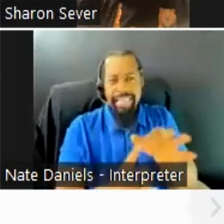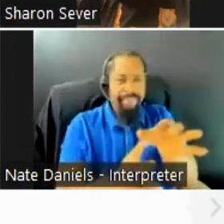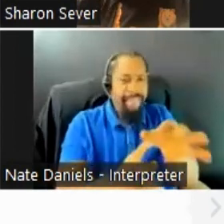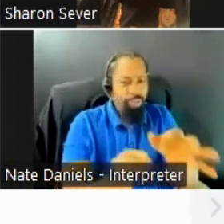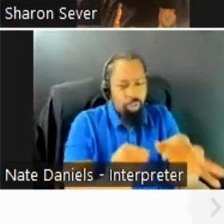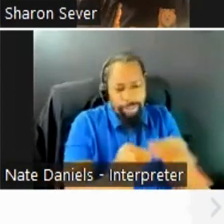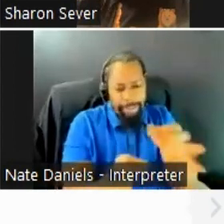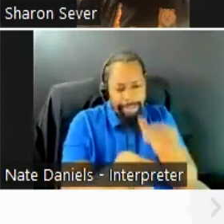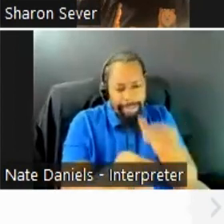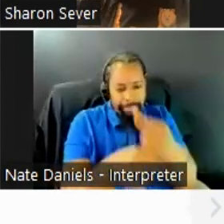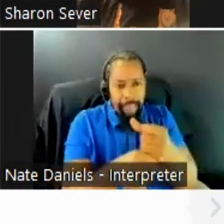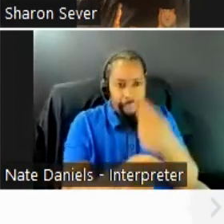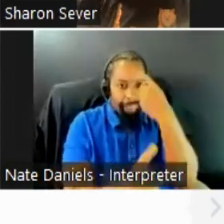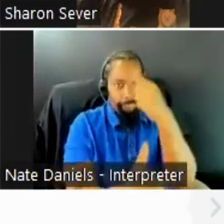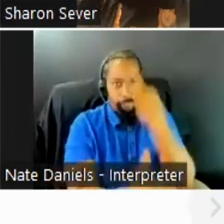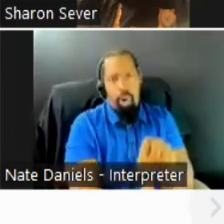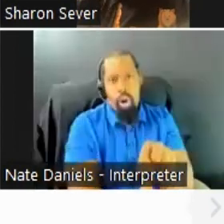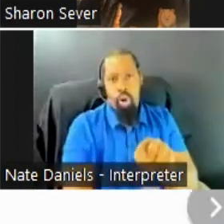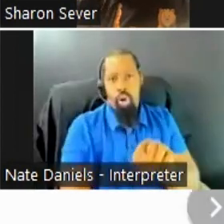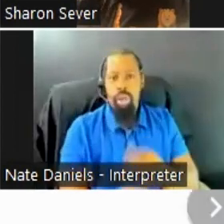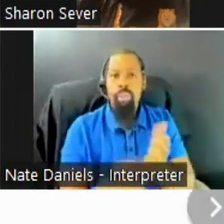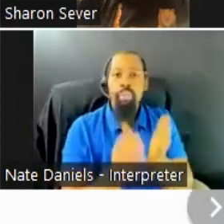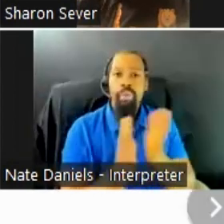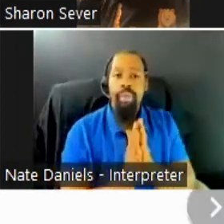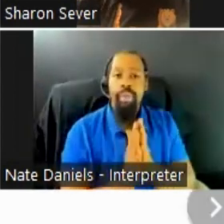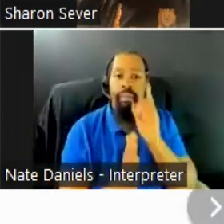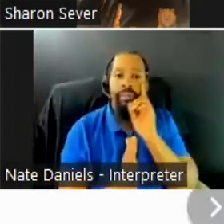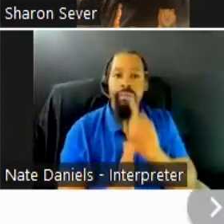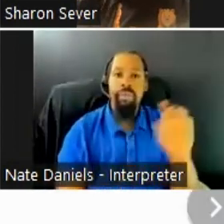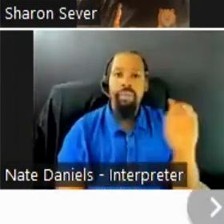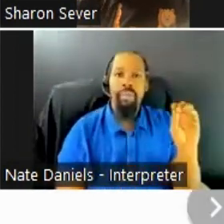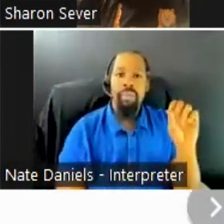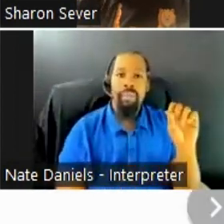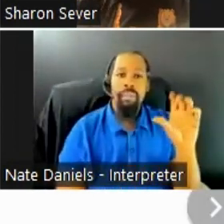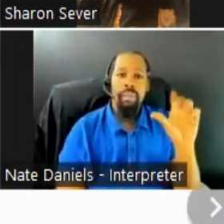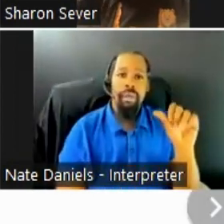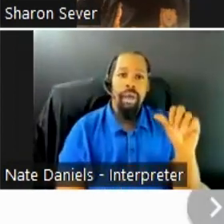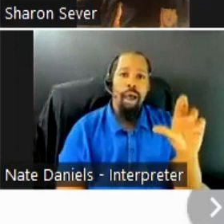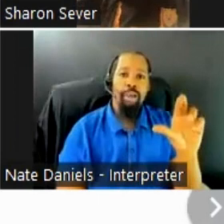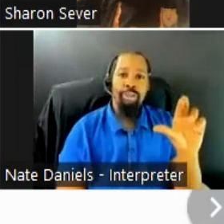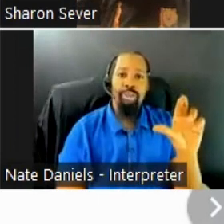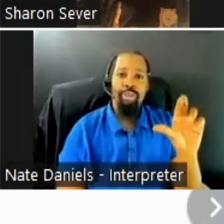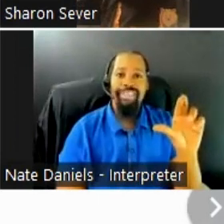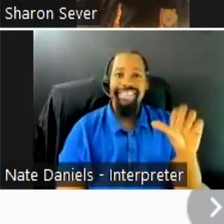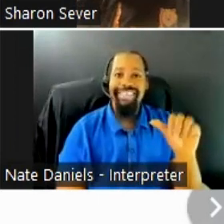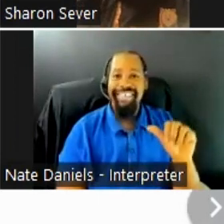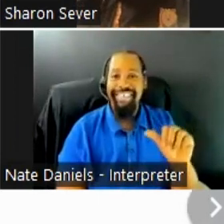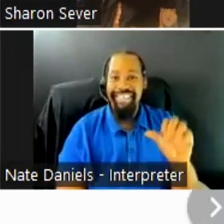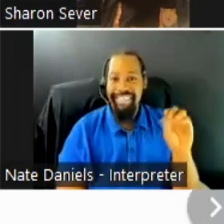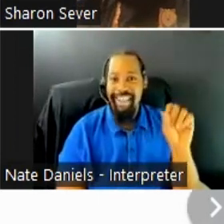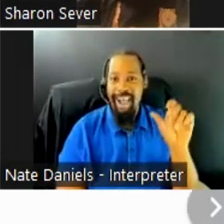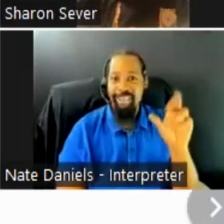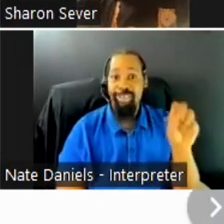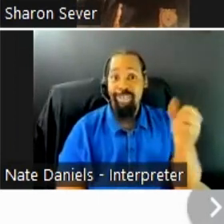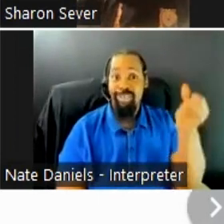the Oscars party, and she wanted something very unique, but you know, she's very fit, so she wanted to show